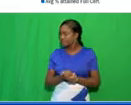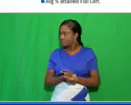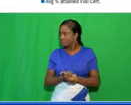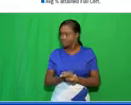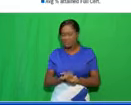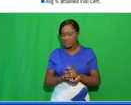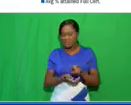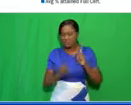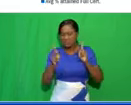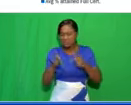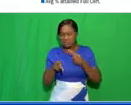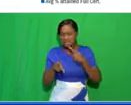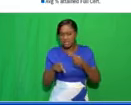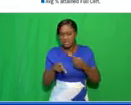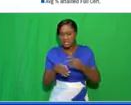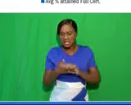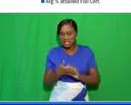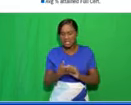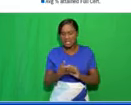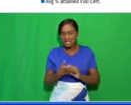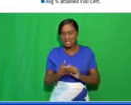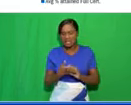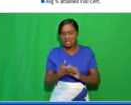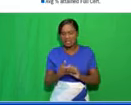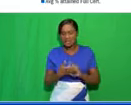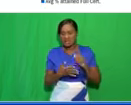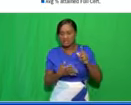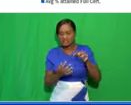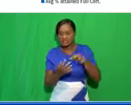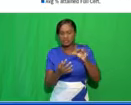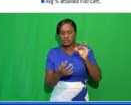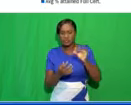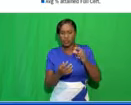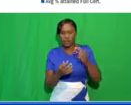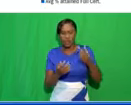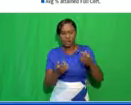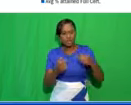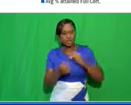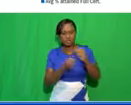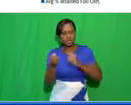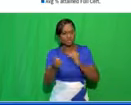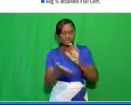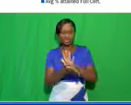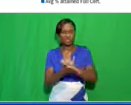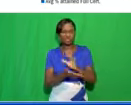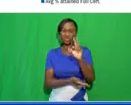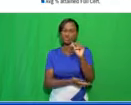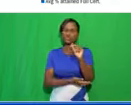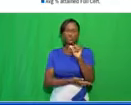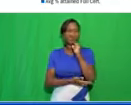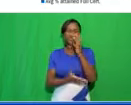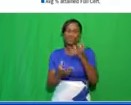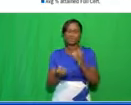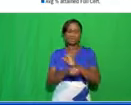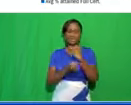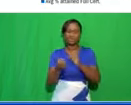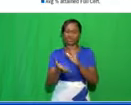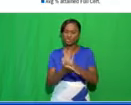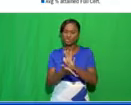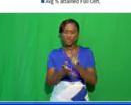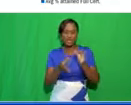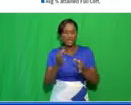somebody said, well, you know, we've come to destroy the schools, to destroy some schools. Of course, nobody would destroy a school that is